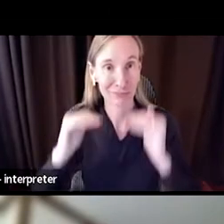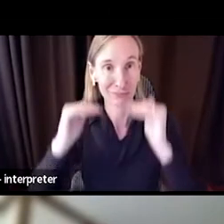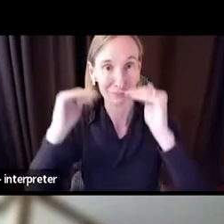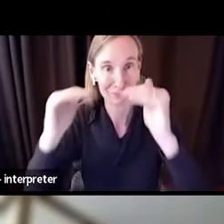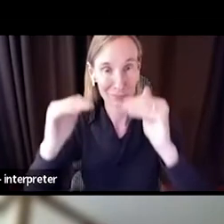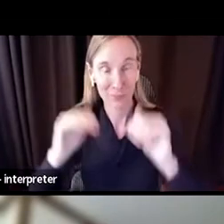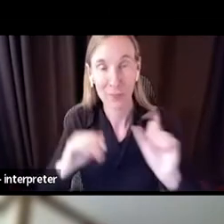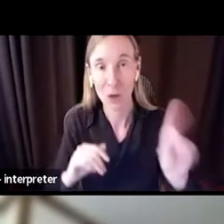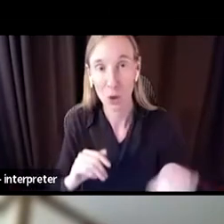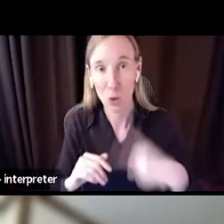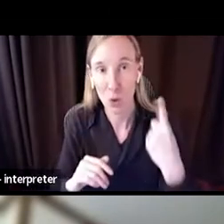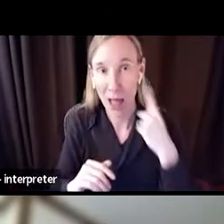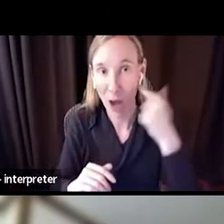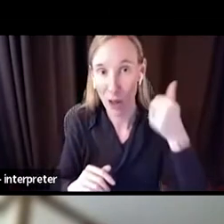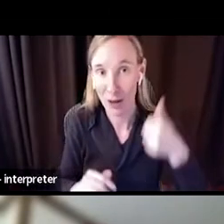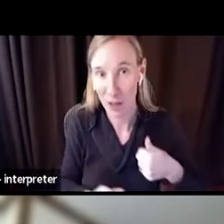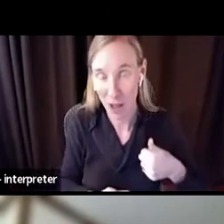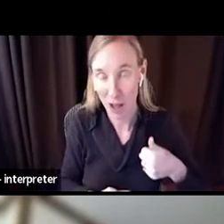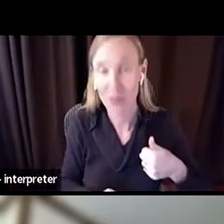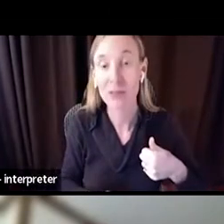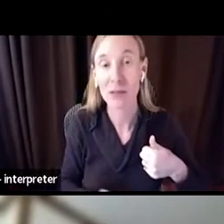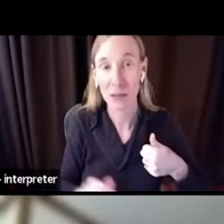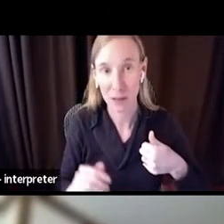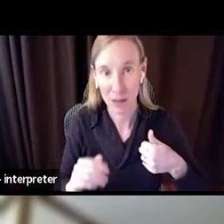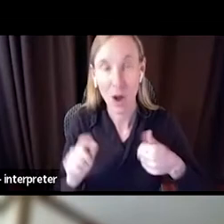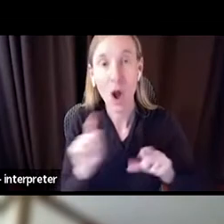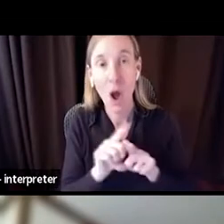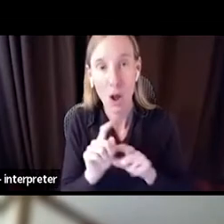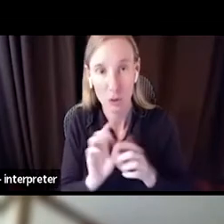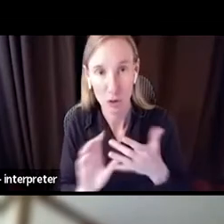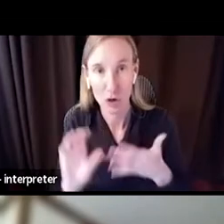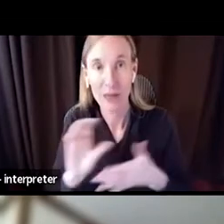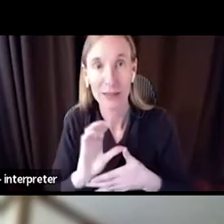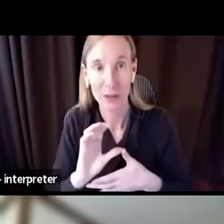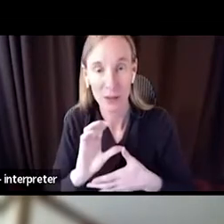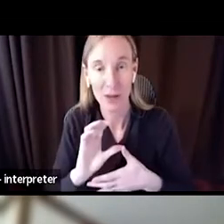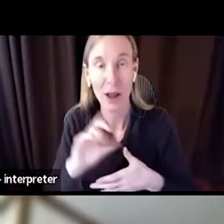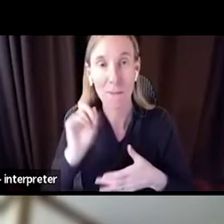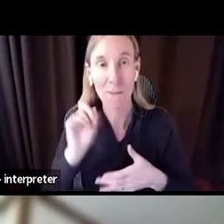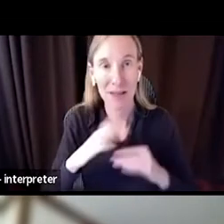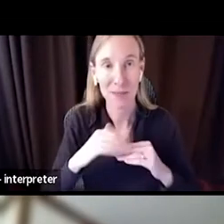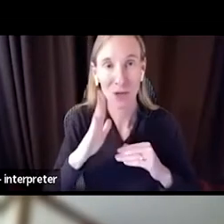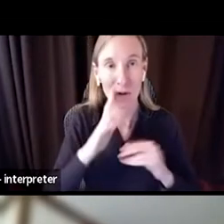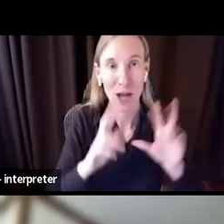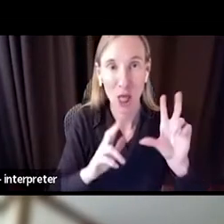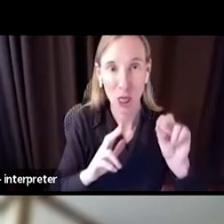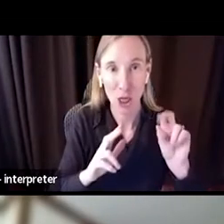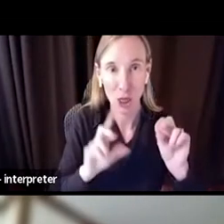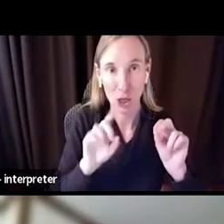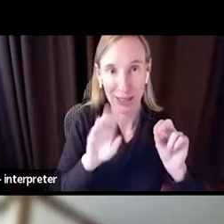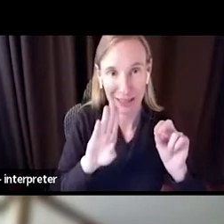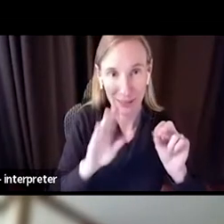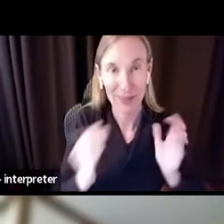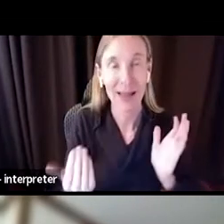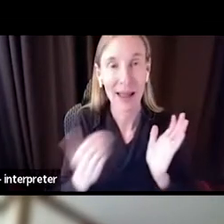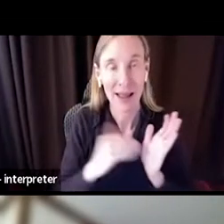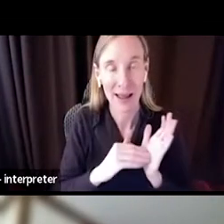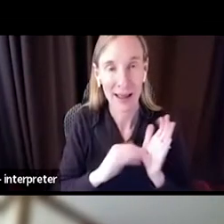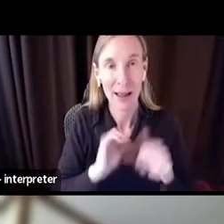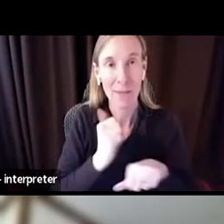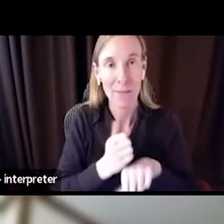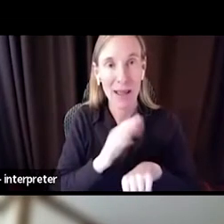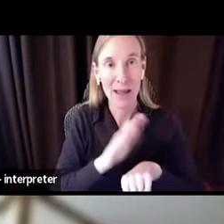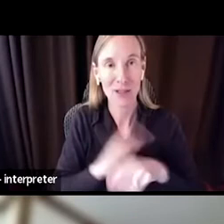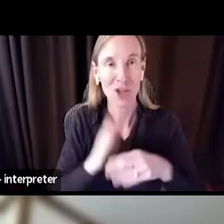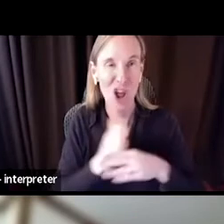Unilateral hearing loss would also be a criteria, and that's when it's greater than 30 decibels, and it's again based on an average taken, or